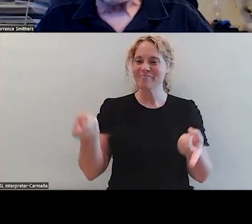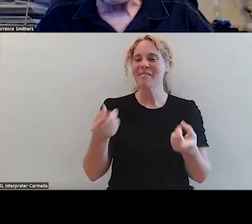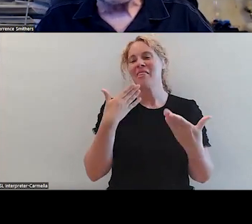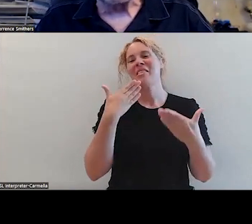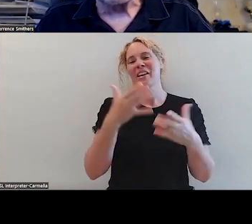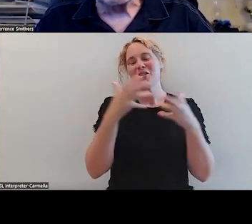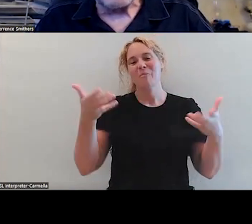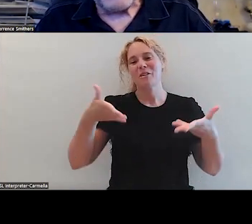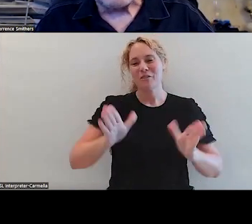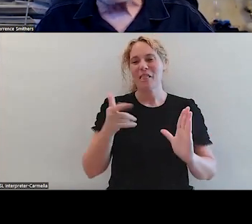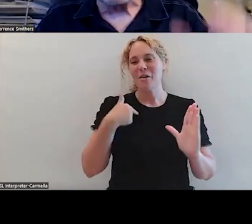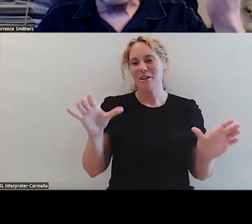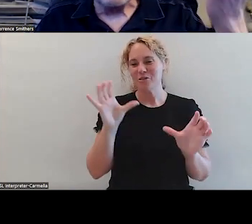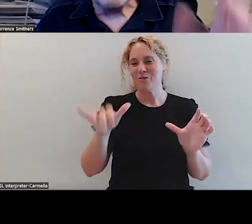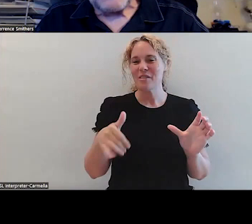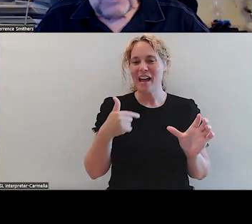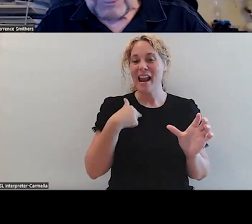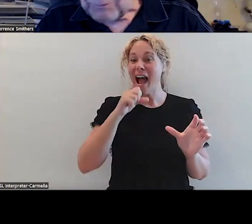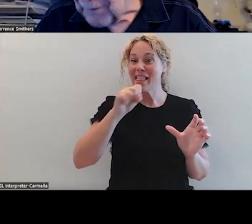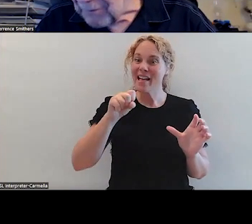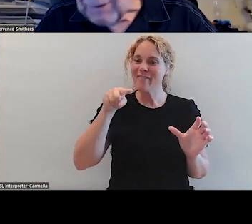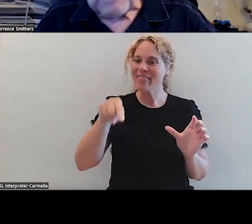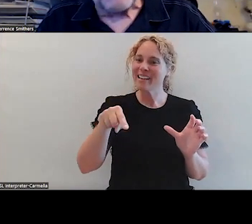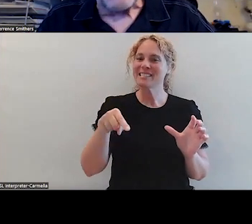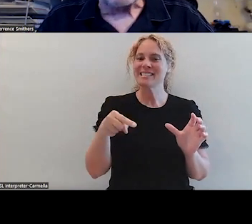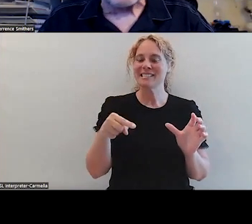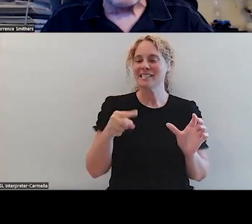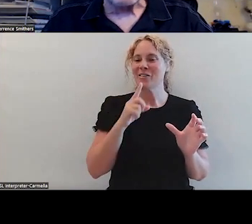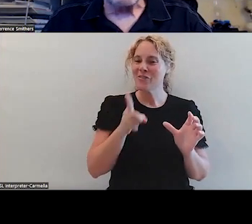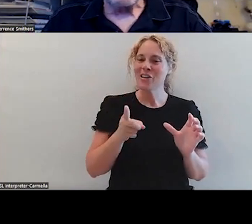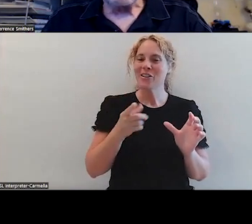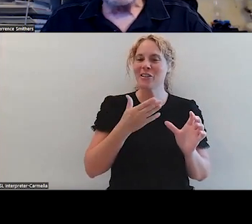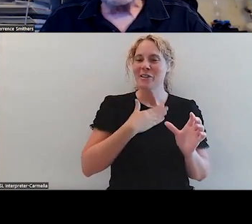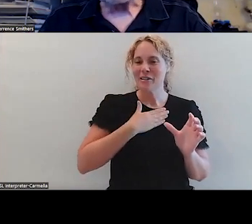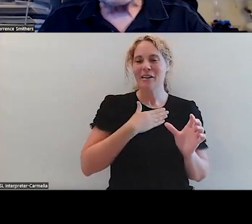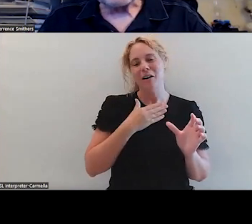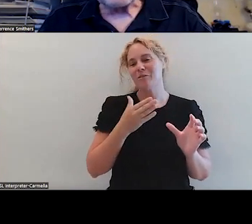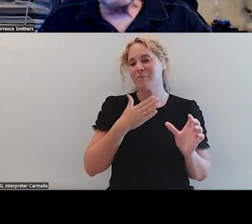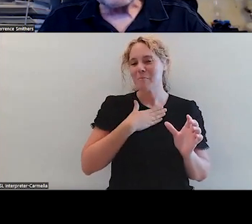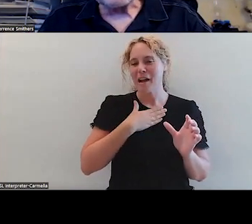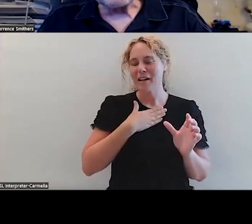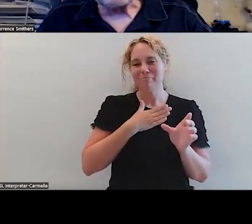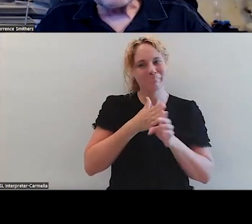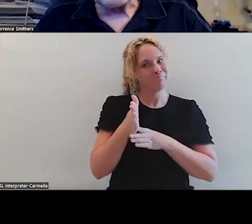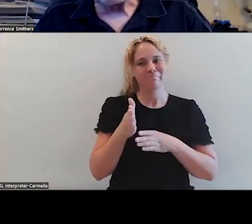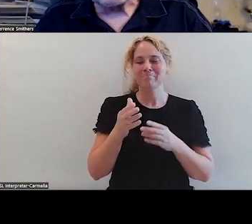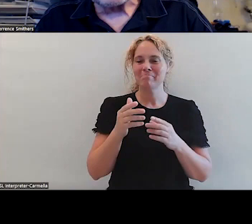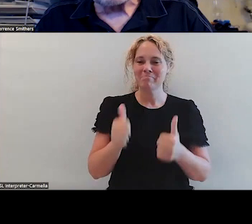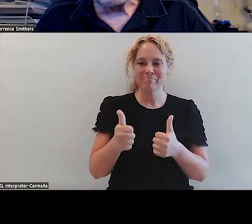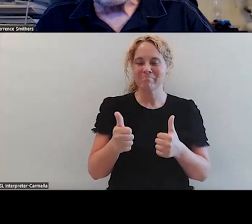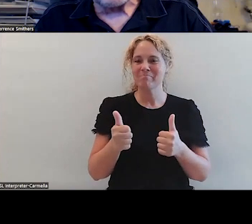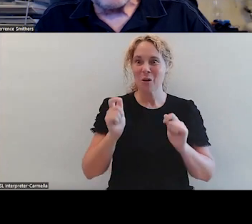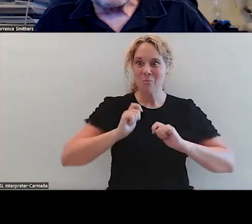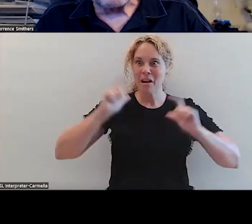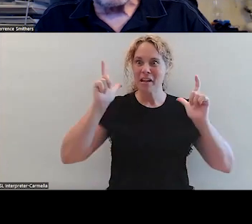so much for letting me do this. And I love that this is very up my alley. Absolutely. Waking